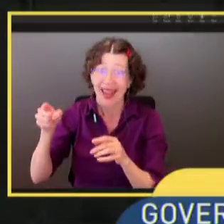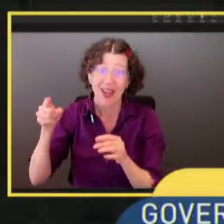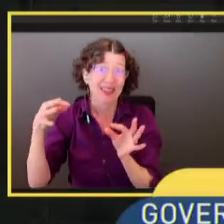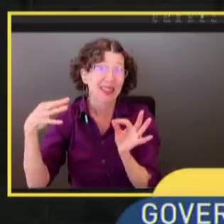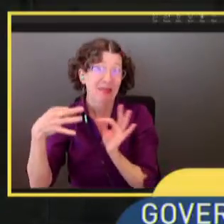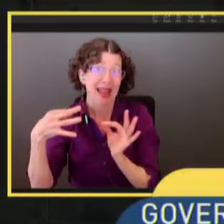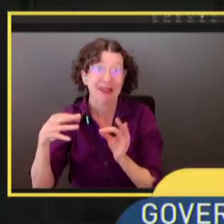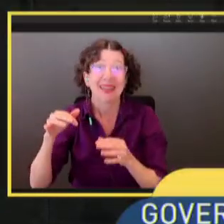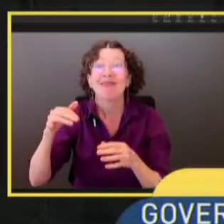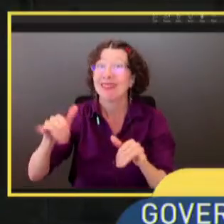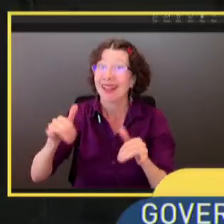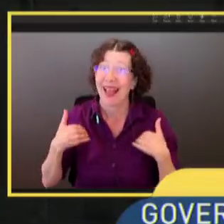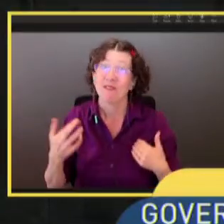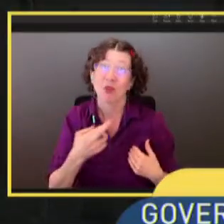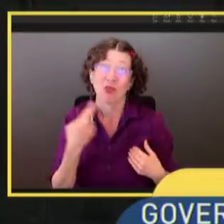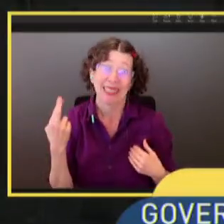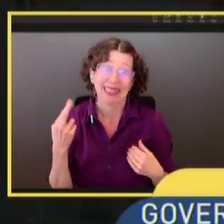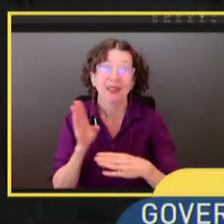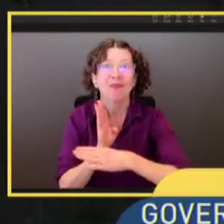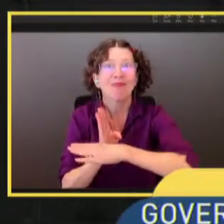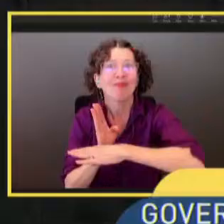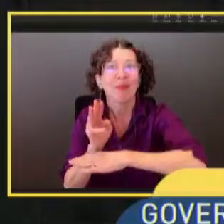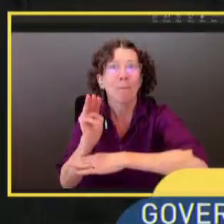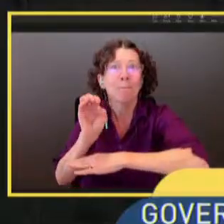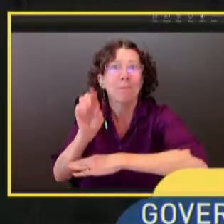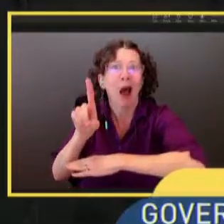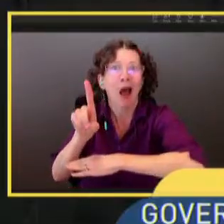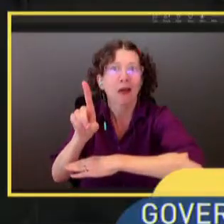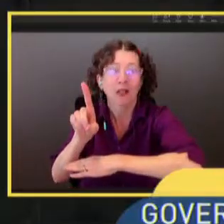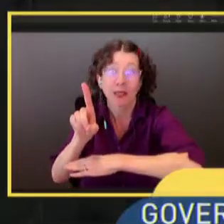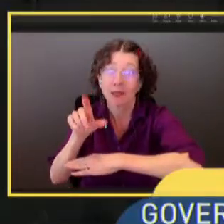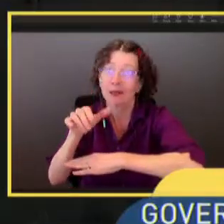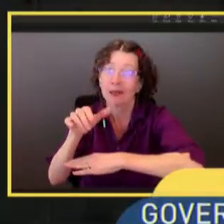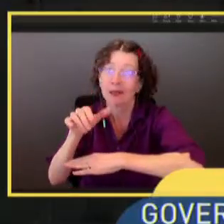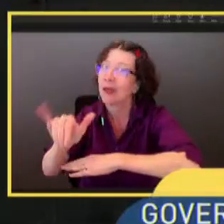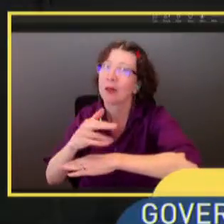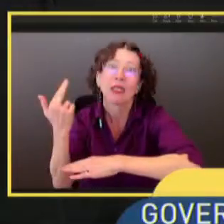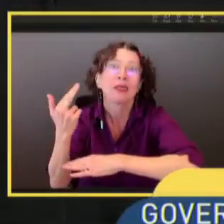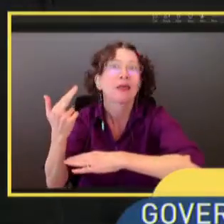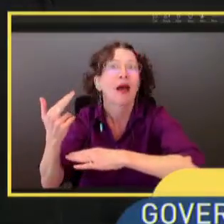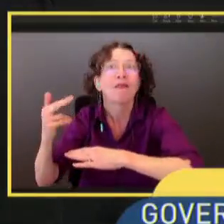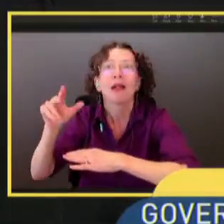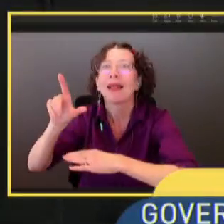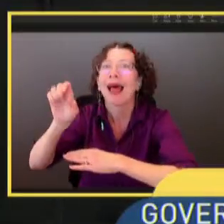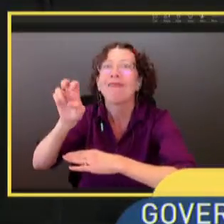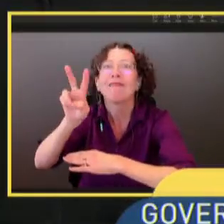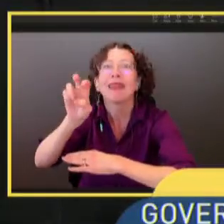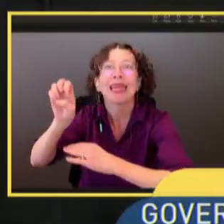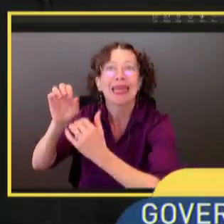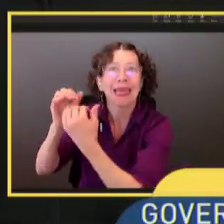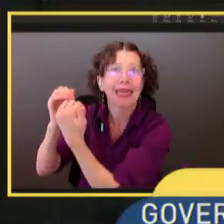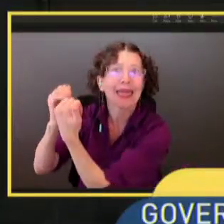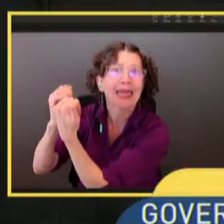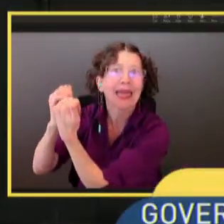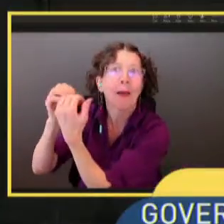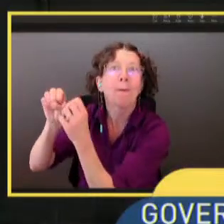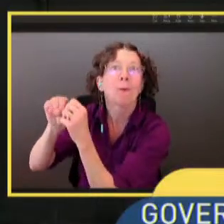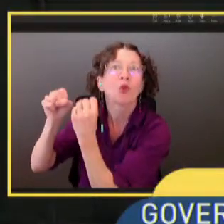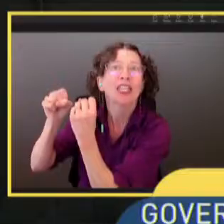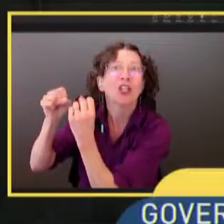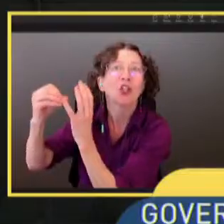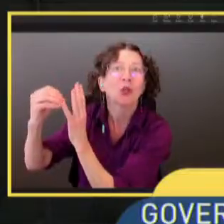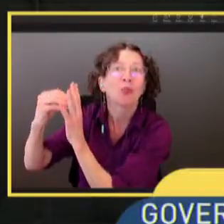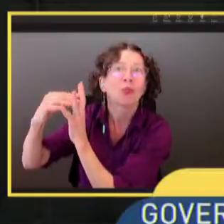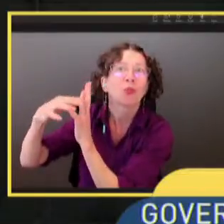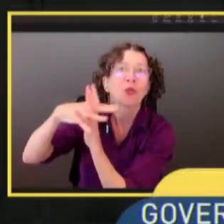certainly come down in the past week. We are thankful for that, and you'll hear more about that from the Colonel. But it is still being described to us, that risk